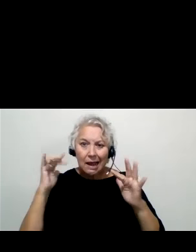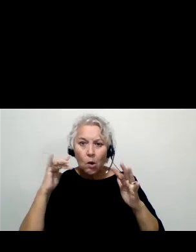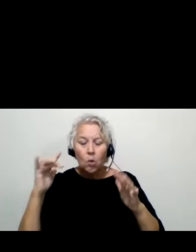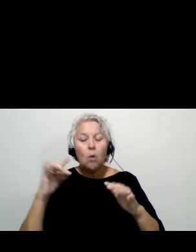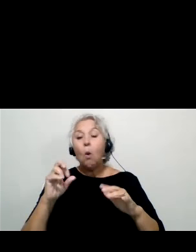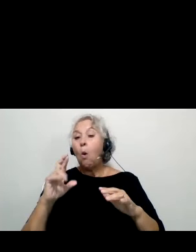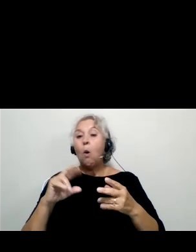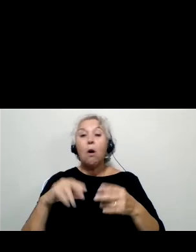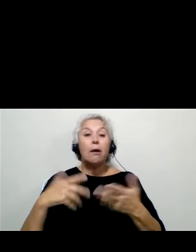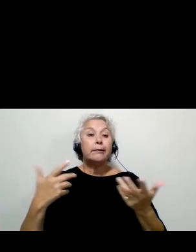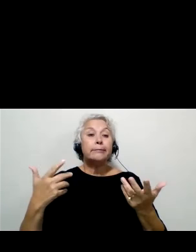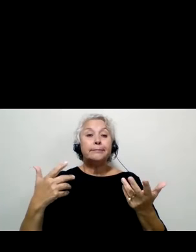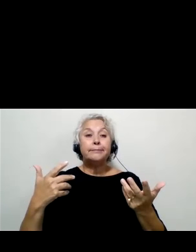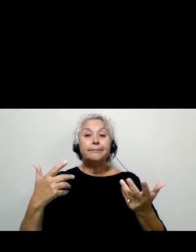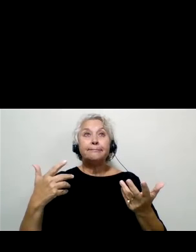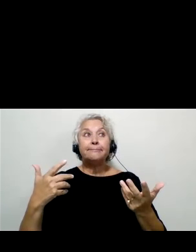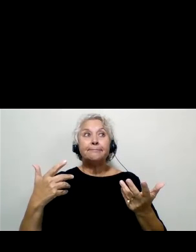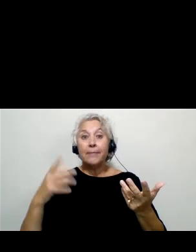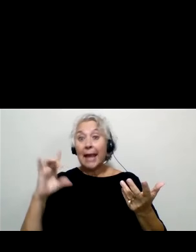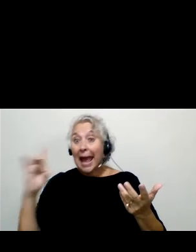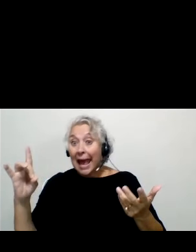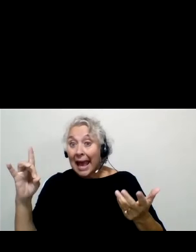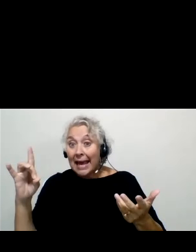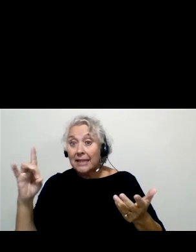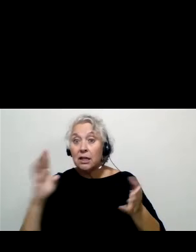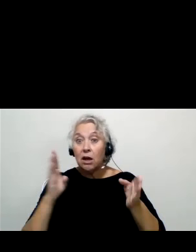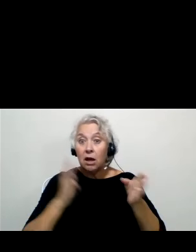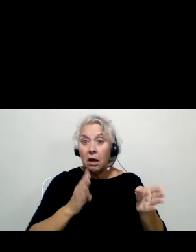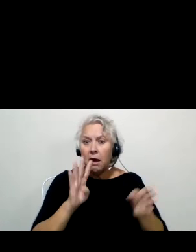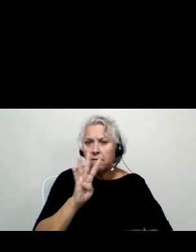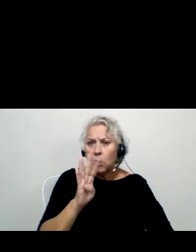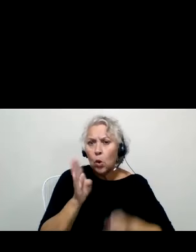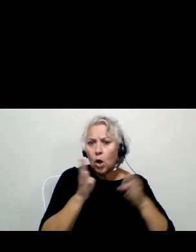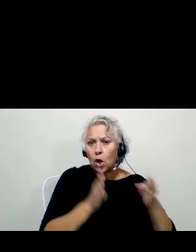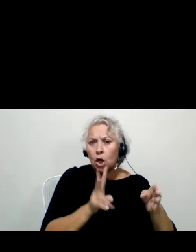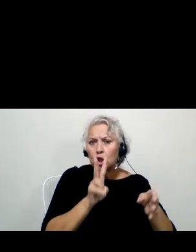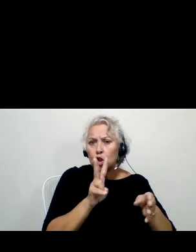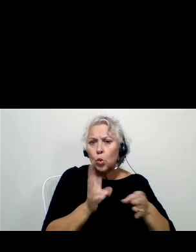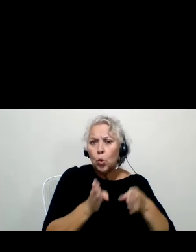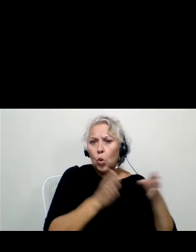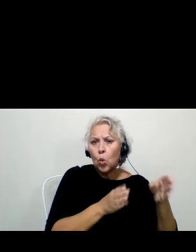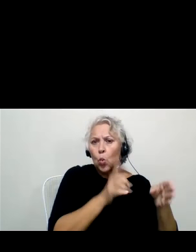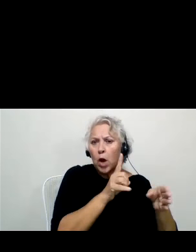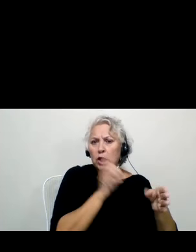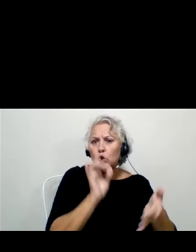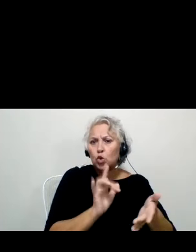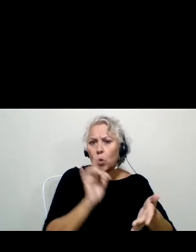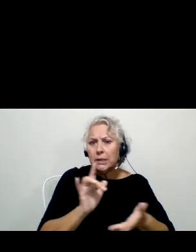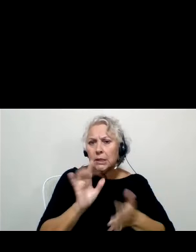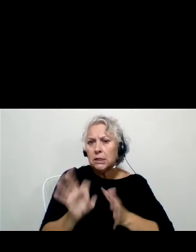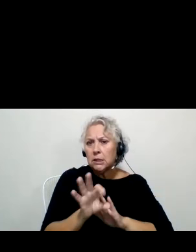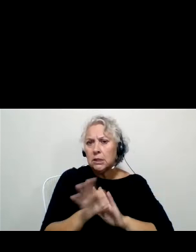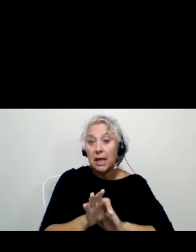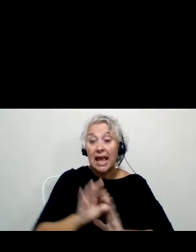have an 8 one, a 4, a 2, and a 1 choice. And if you flip the communication